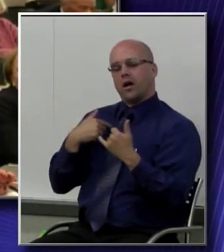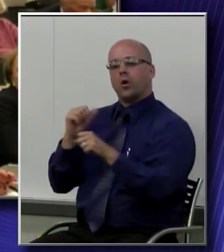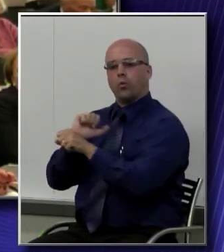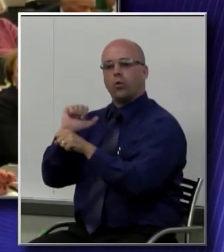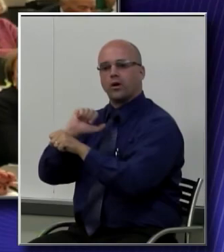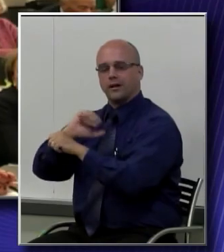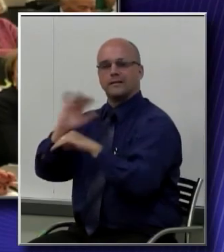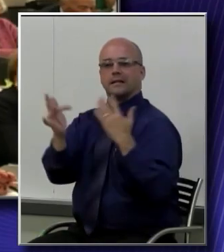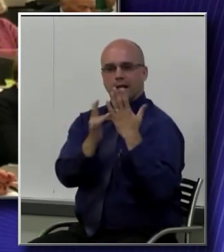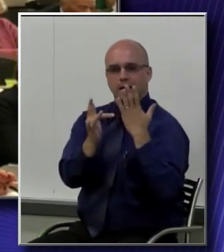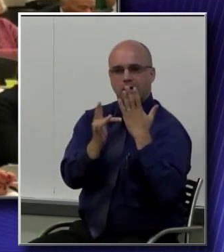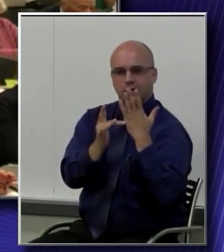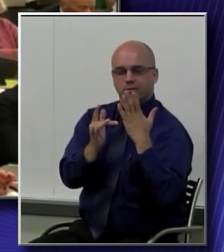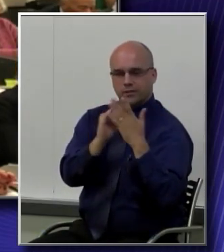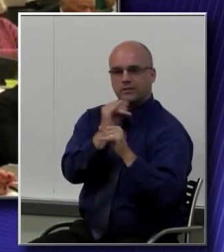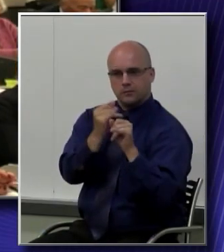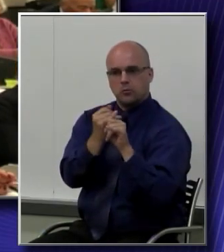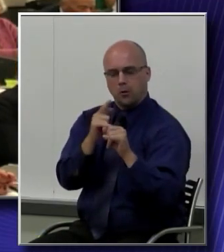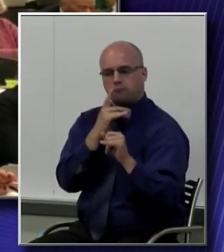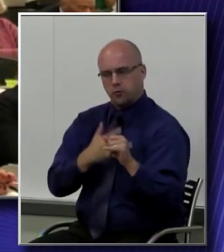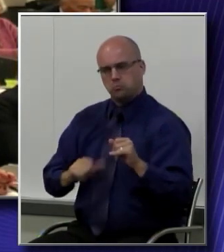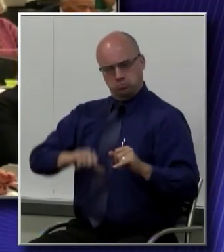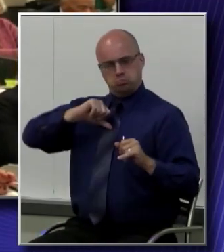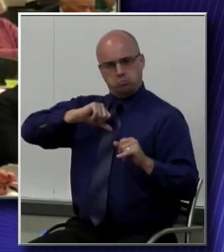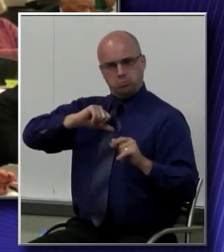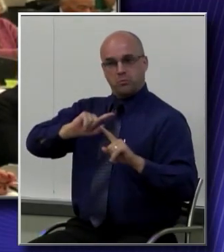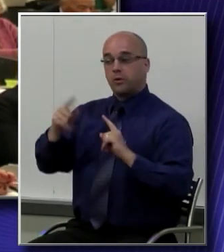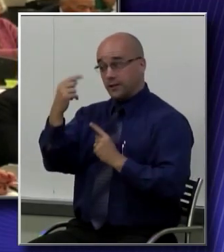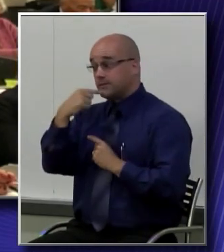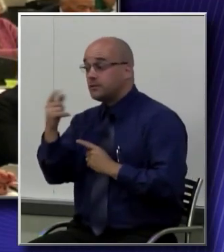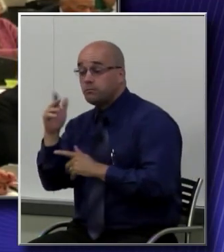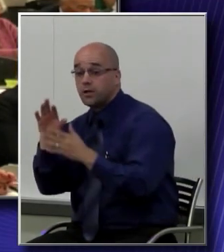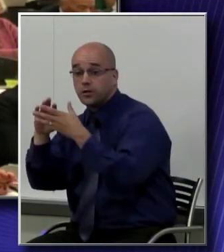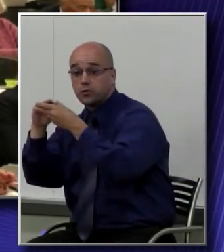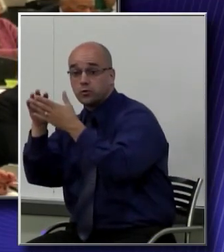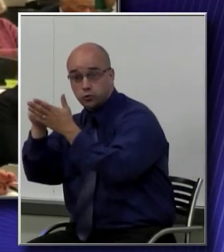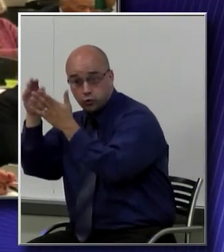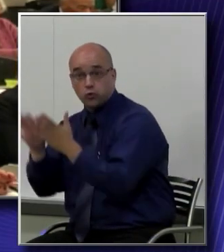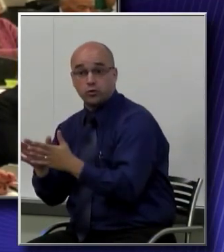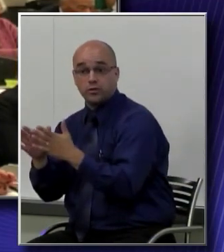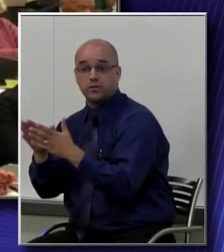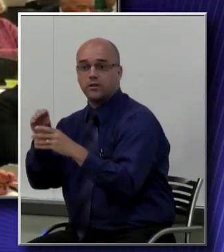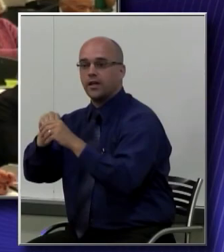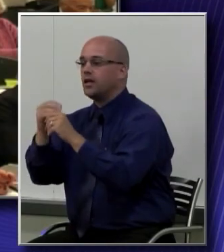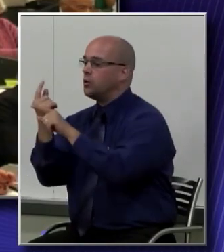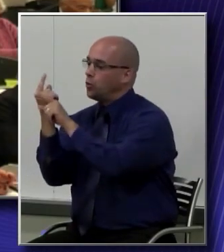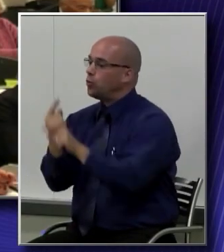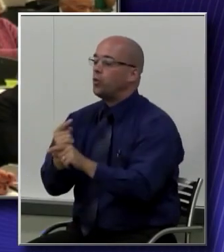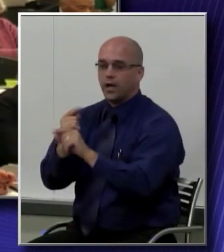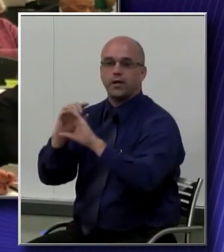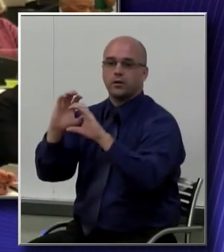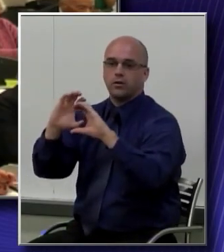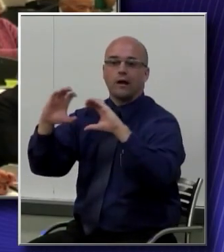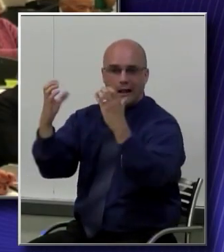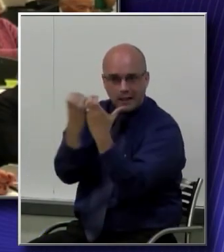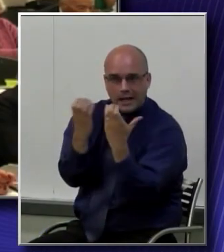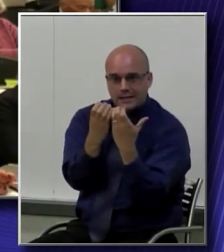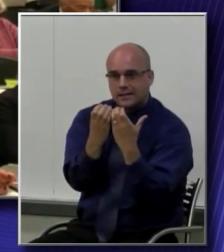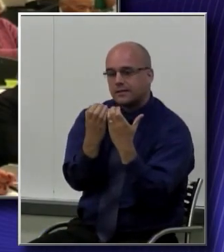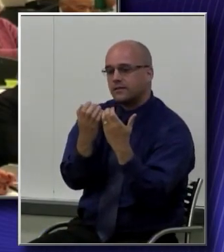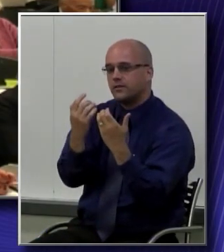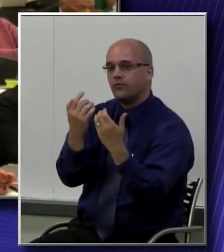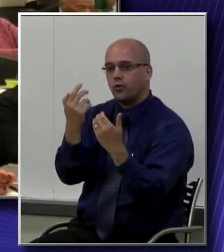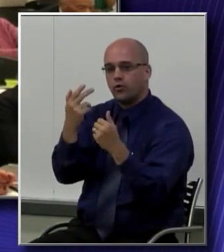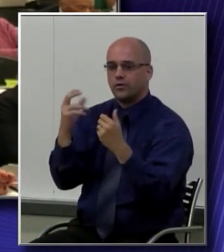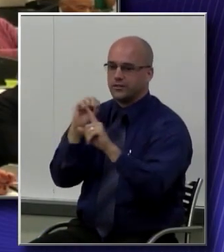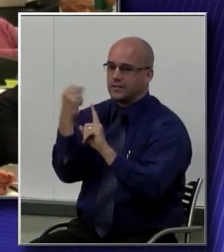I'm very proud of that. But as I tell my students in my regular course, Technology and Society and Culture,